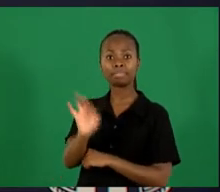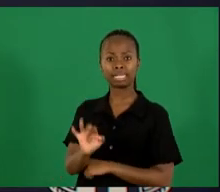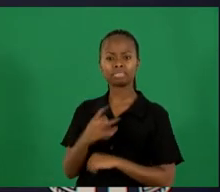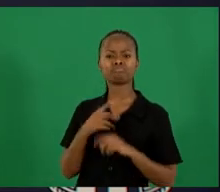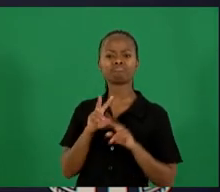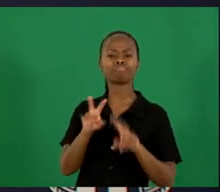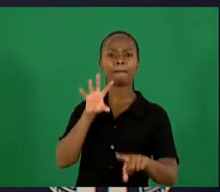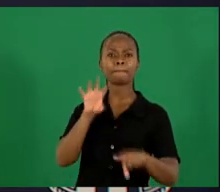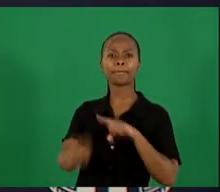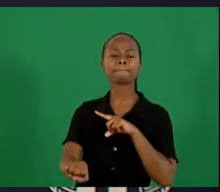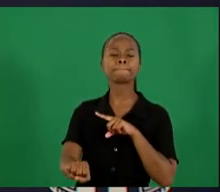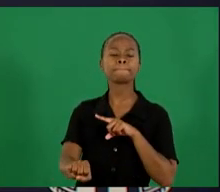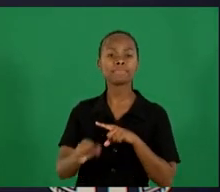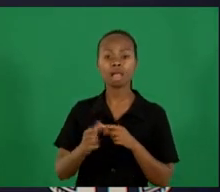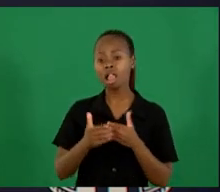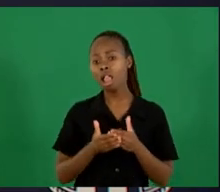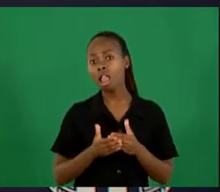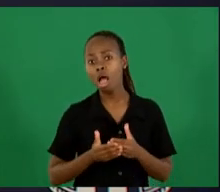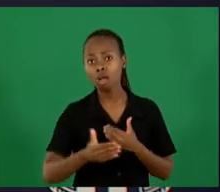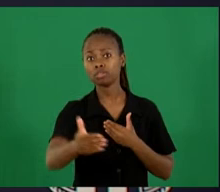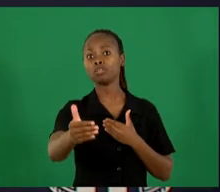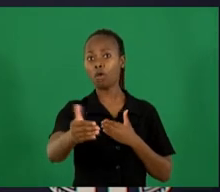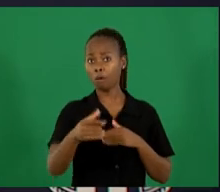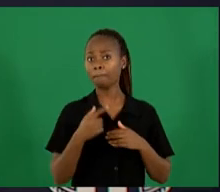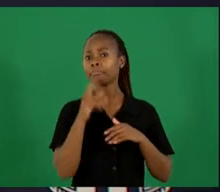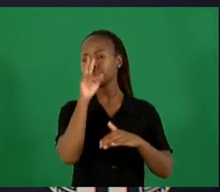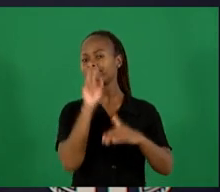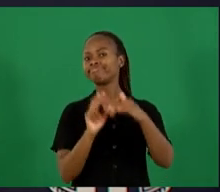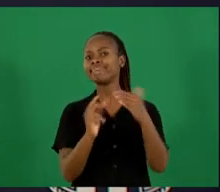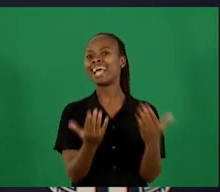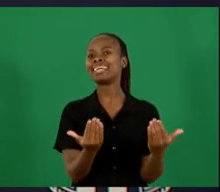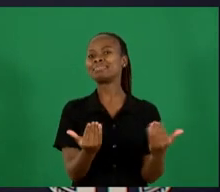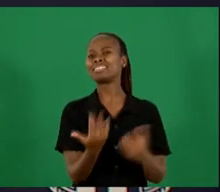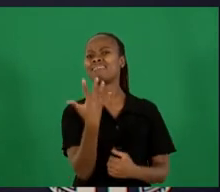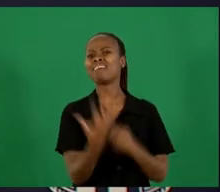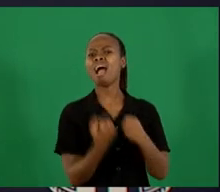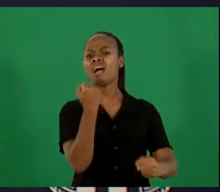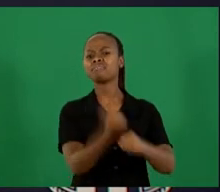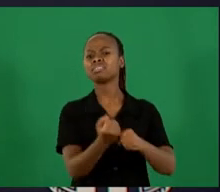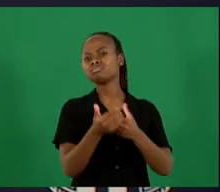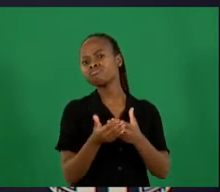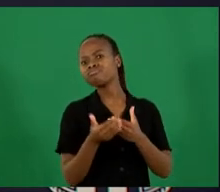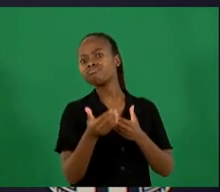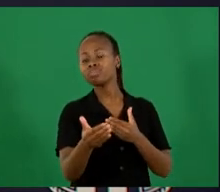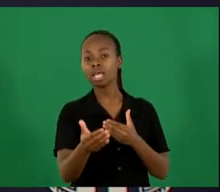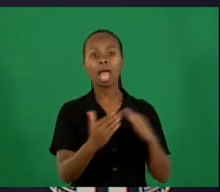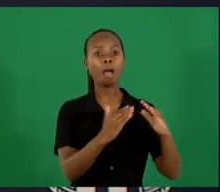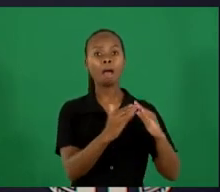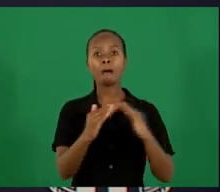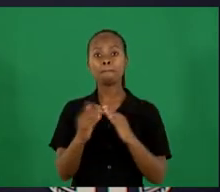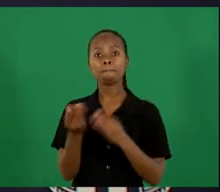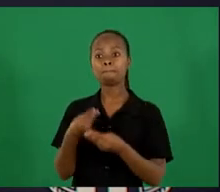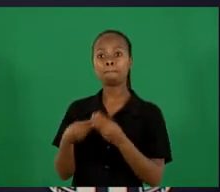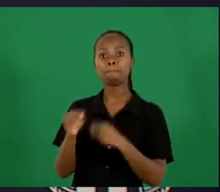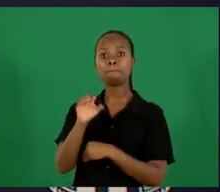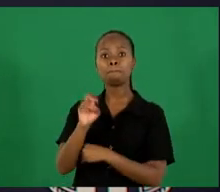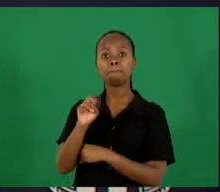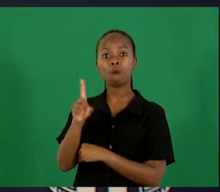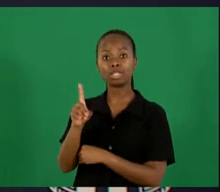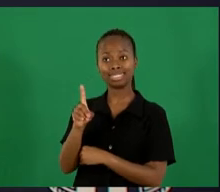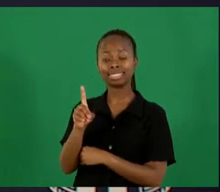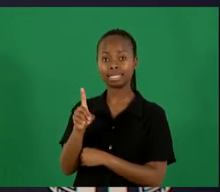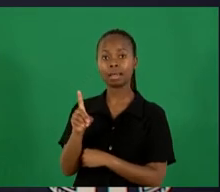Long-term inflation expectations derived from the five-year break-even rates in the bond market have moderated to